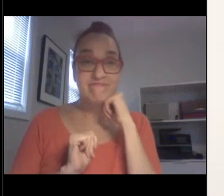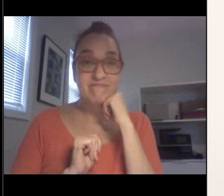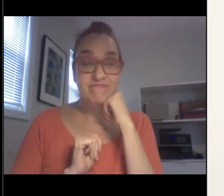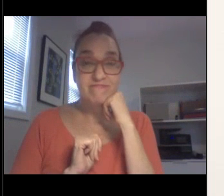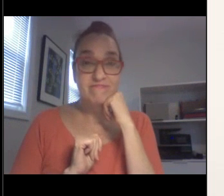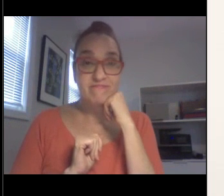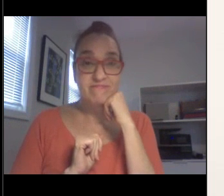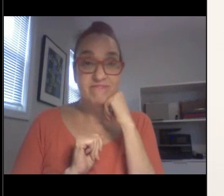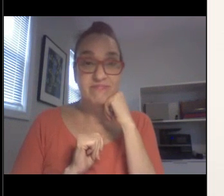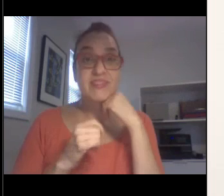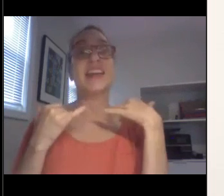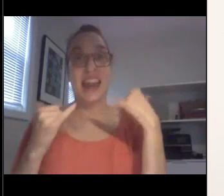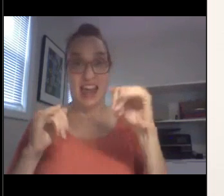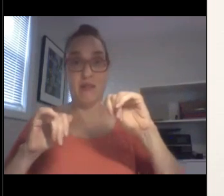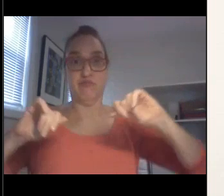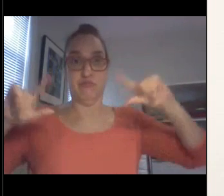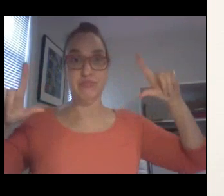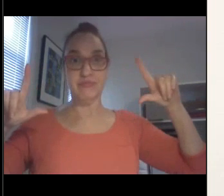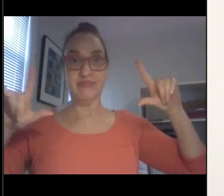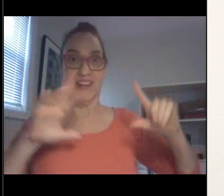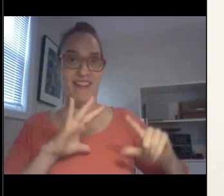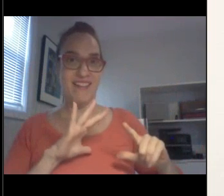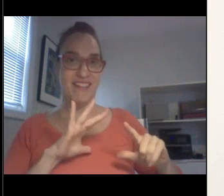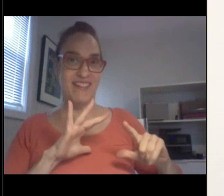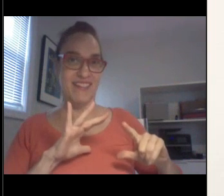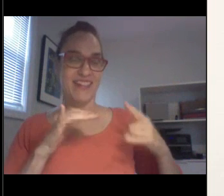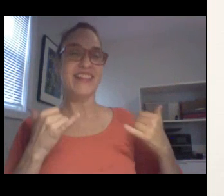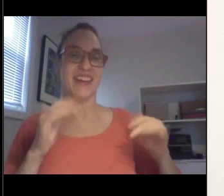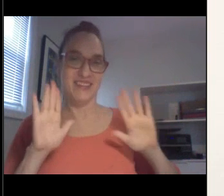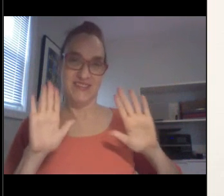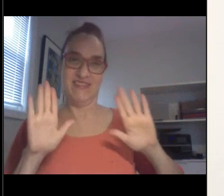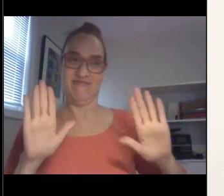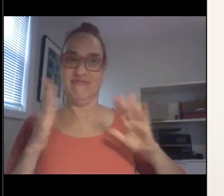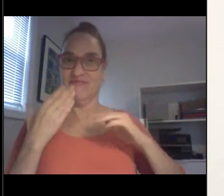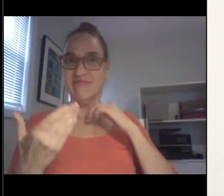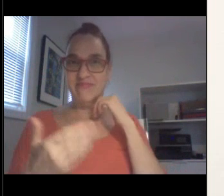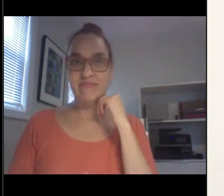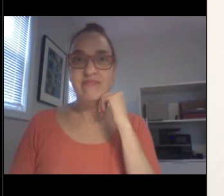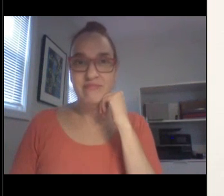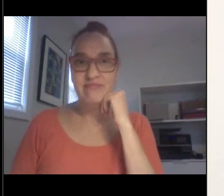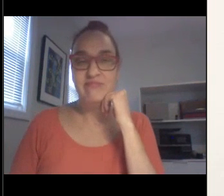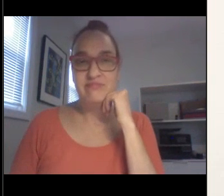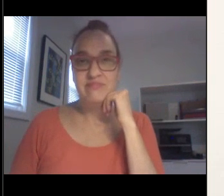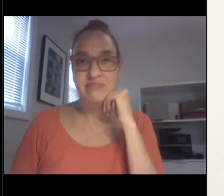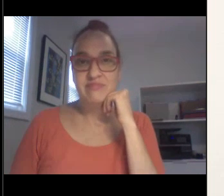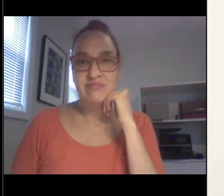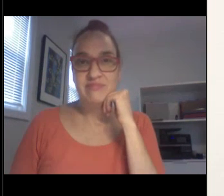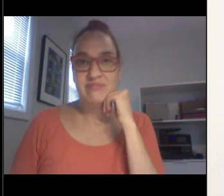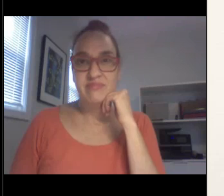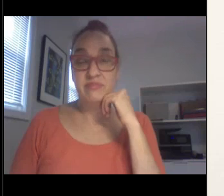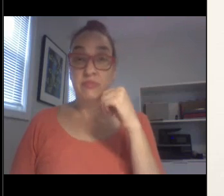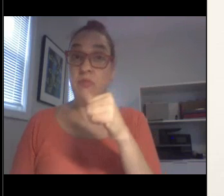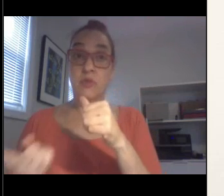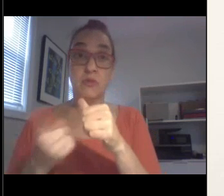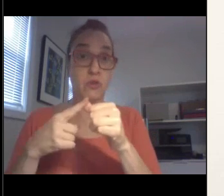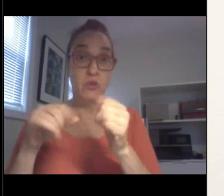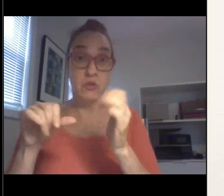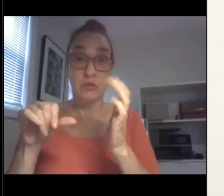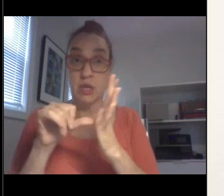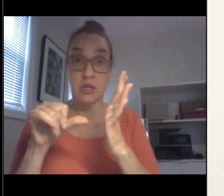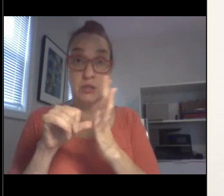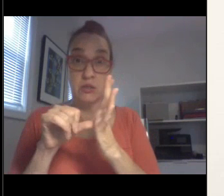Now it is. Yes, okay, great. So Okay, if we can, the initial page.